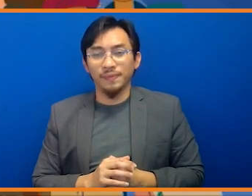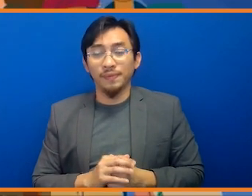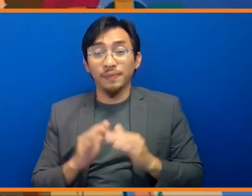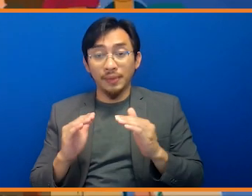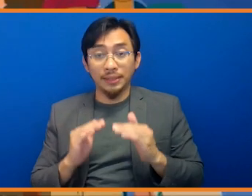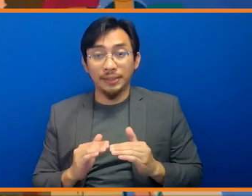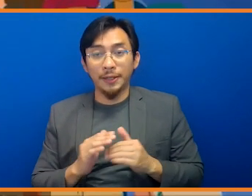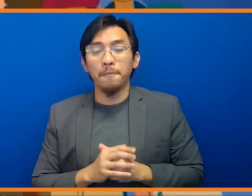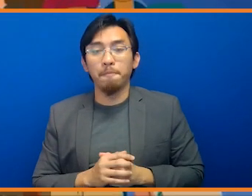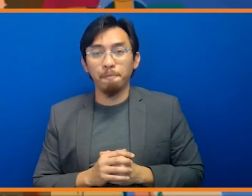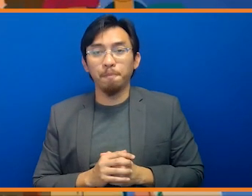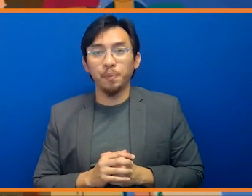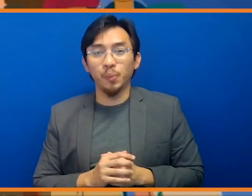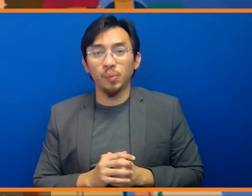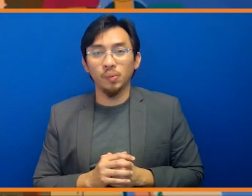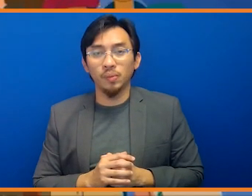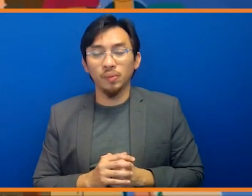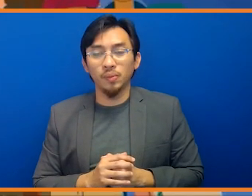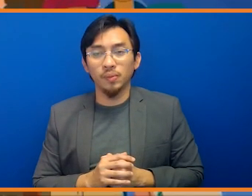Next, please.